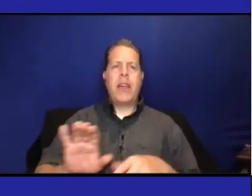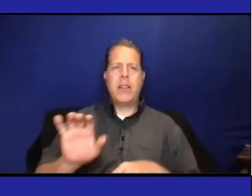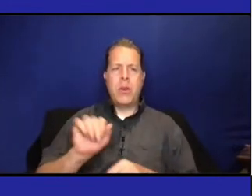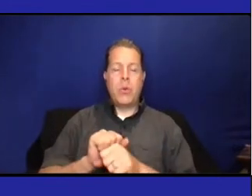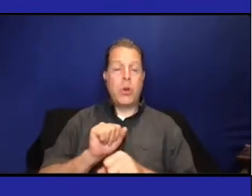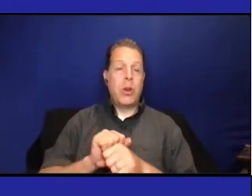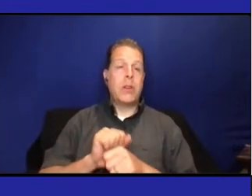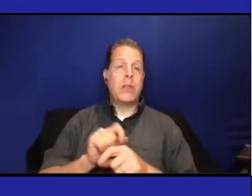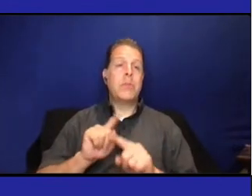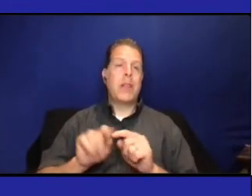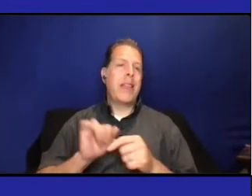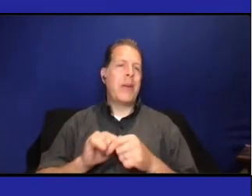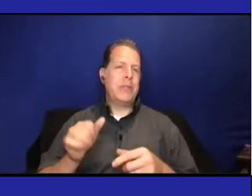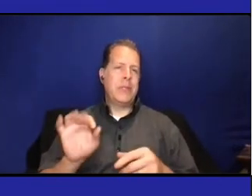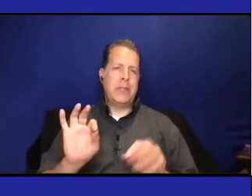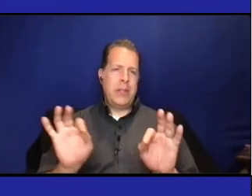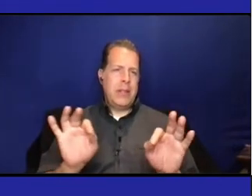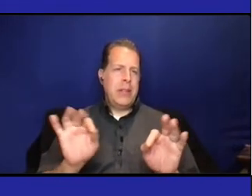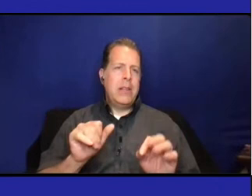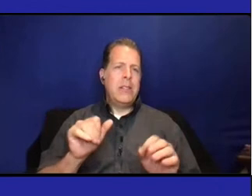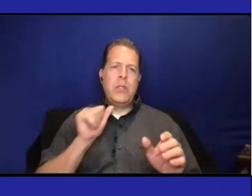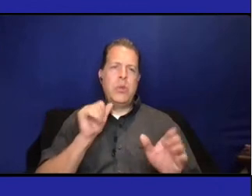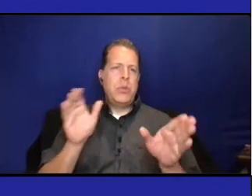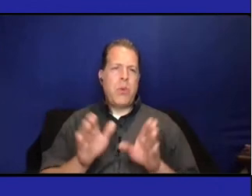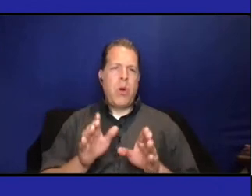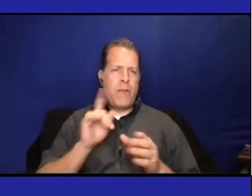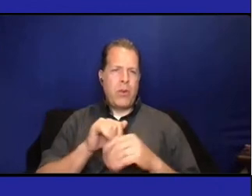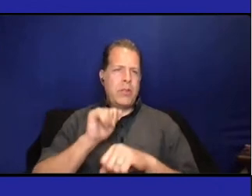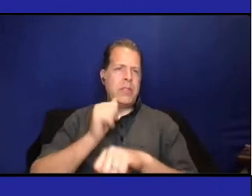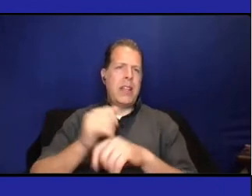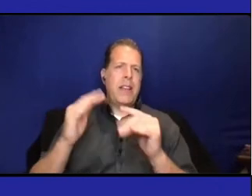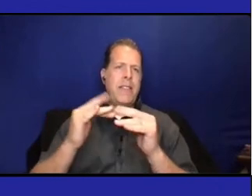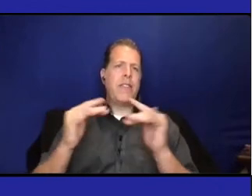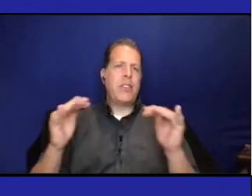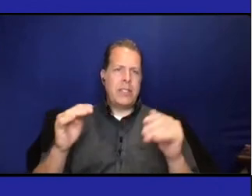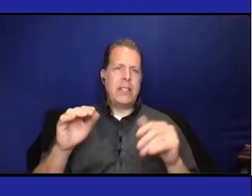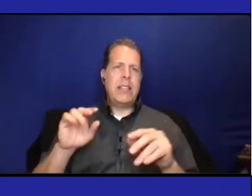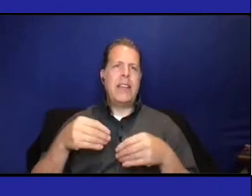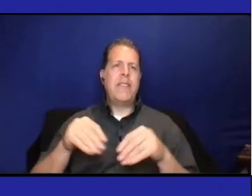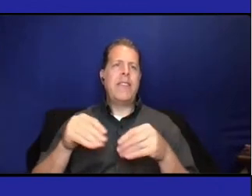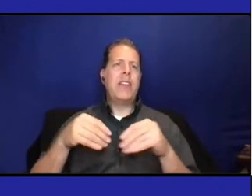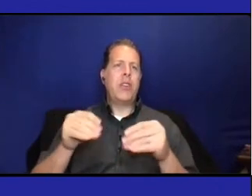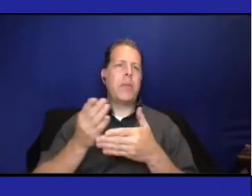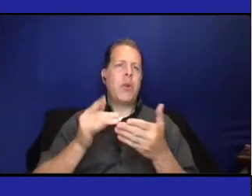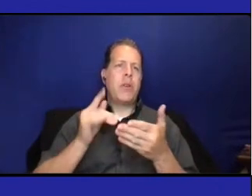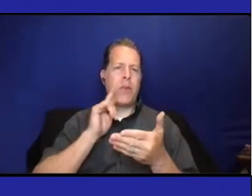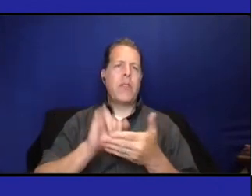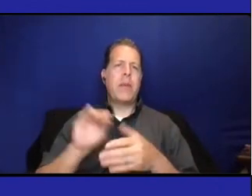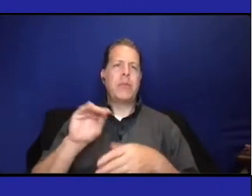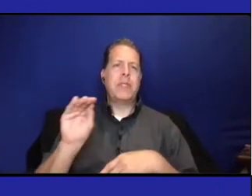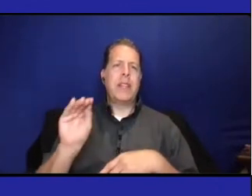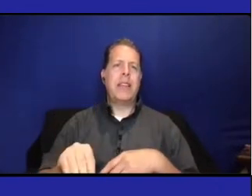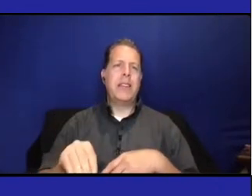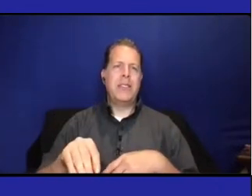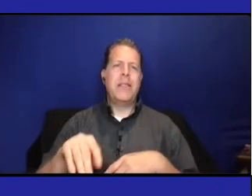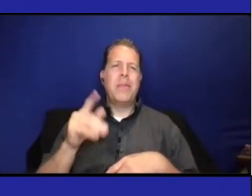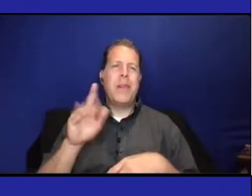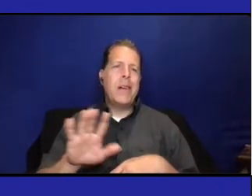too small to set a diversity vendor component percentage, approximately